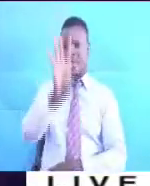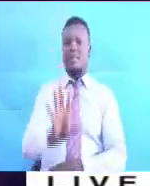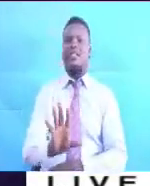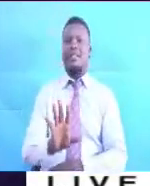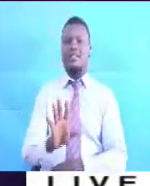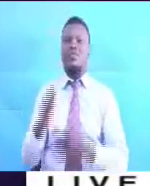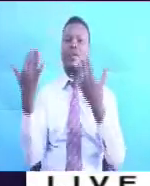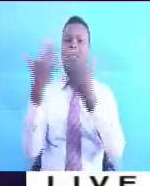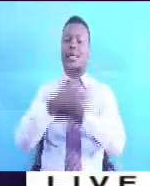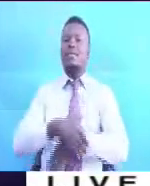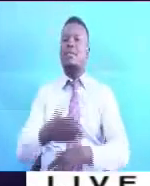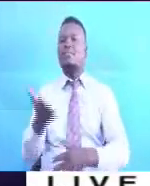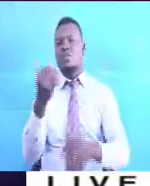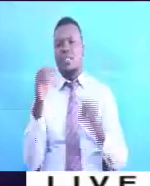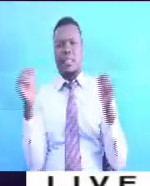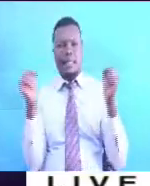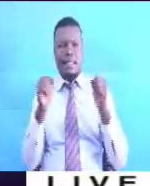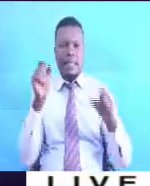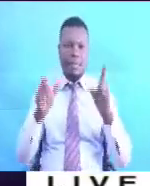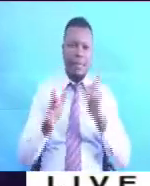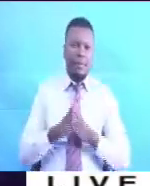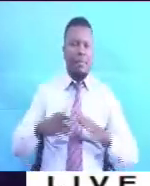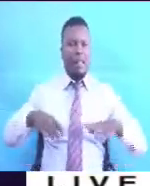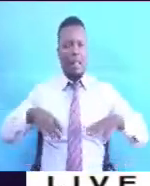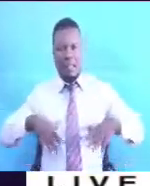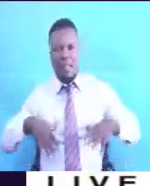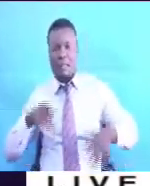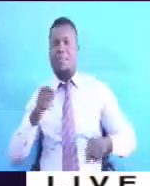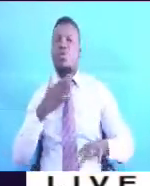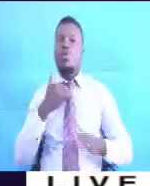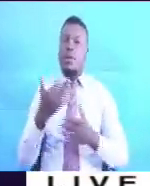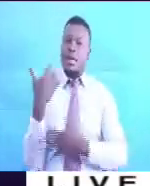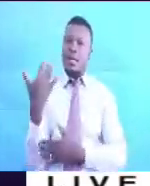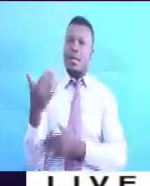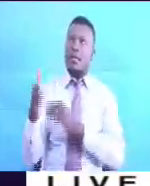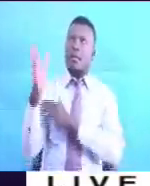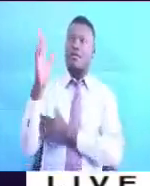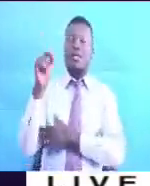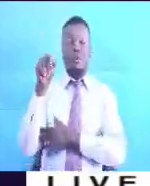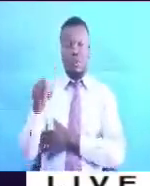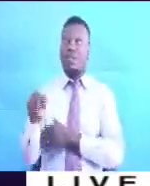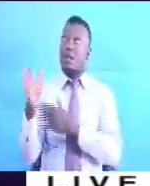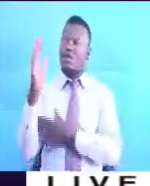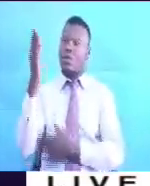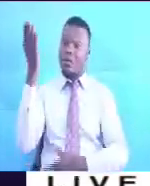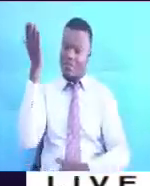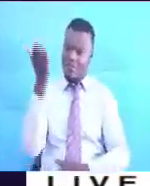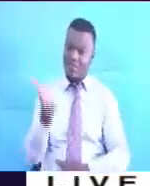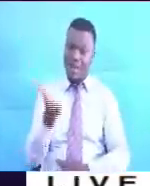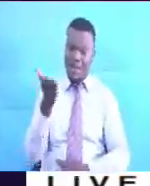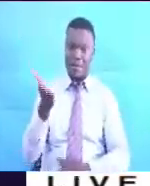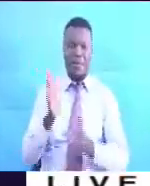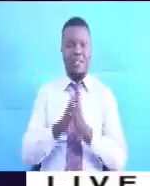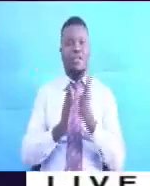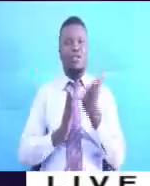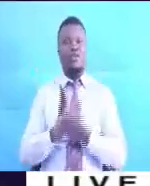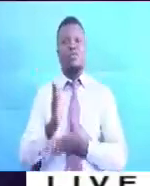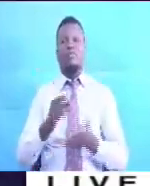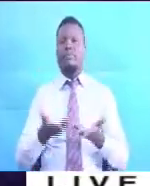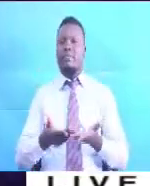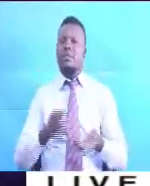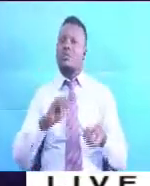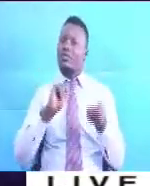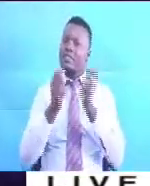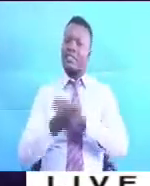Bring the sick, bring the lame, bring all those that need the hand of God. The presence of God is always present to make our lives